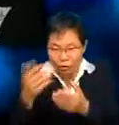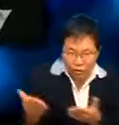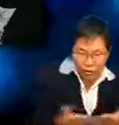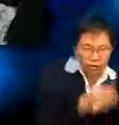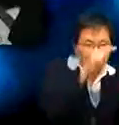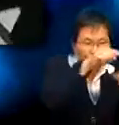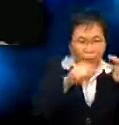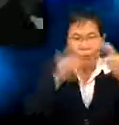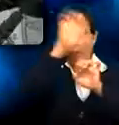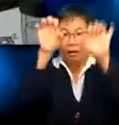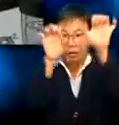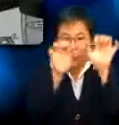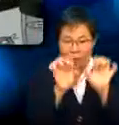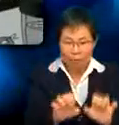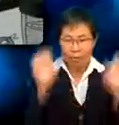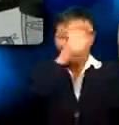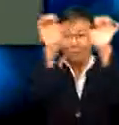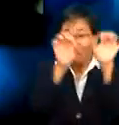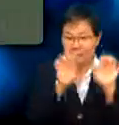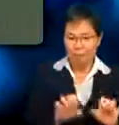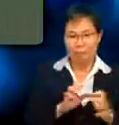of experiments.